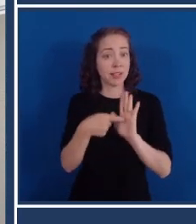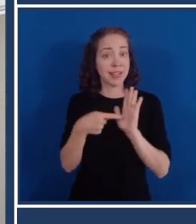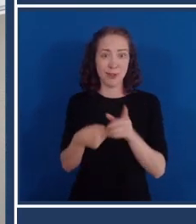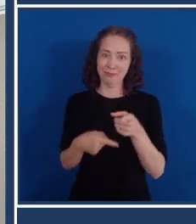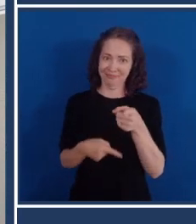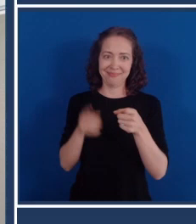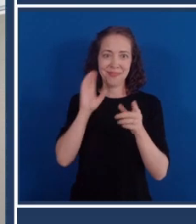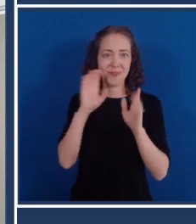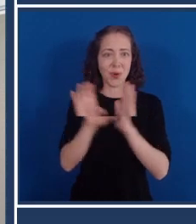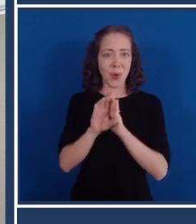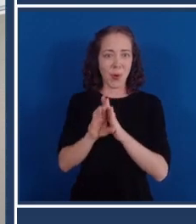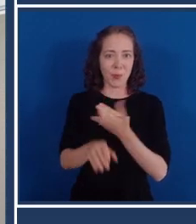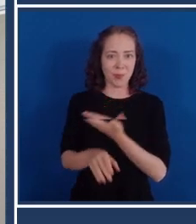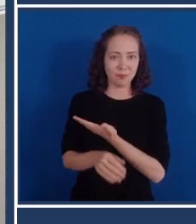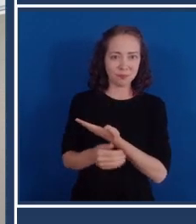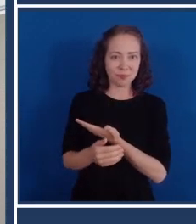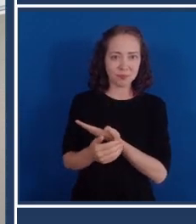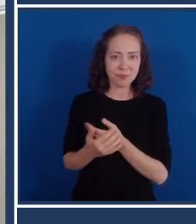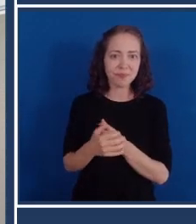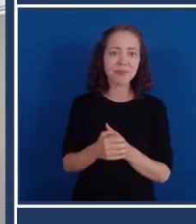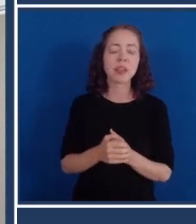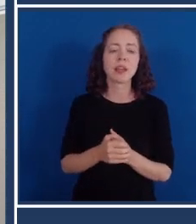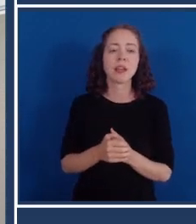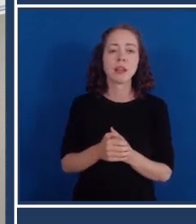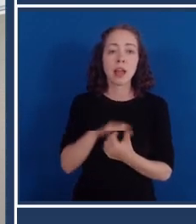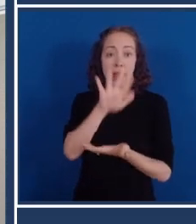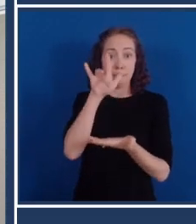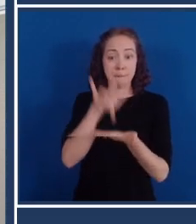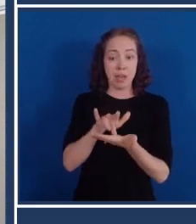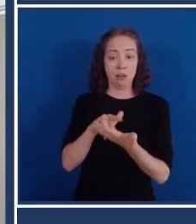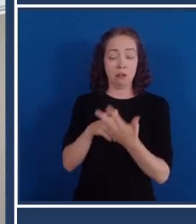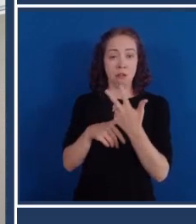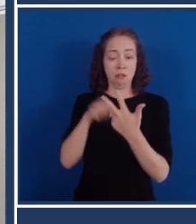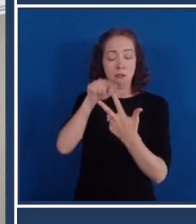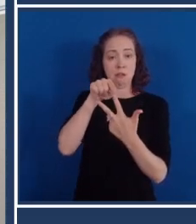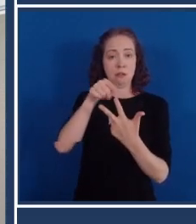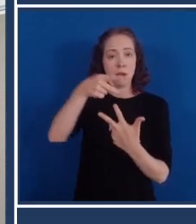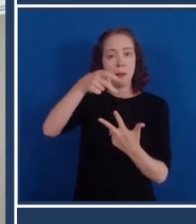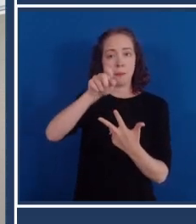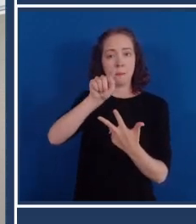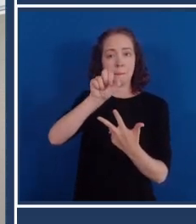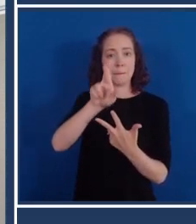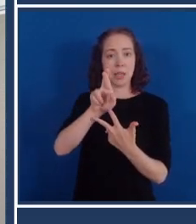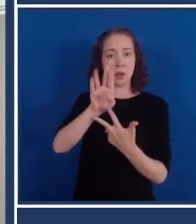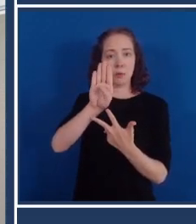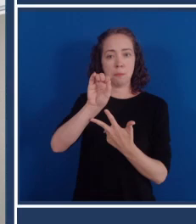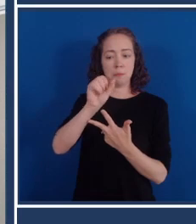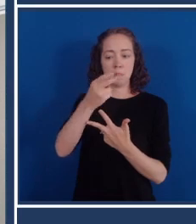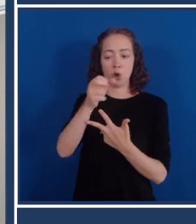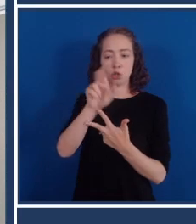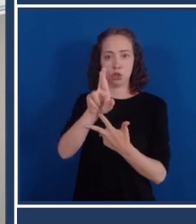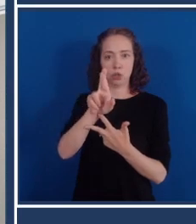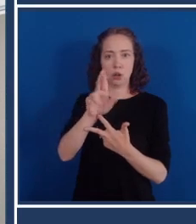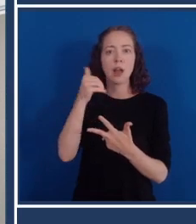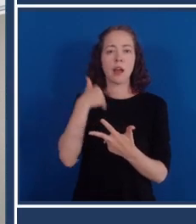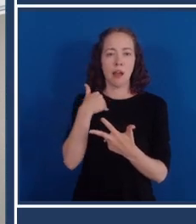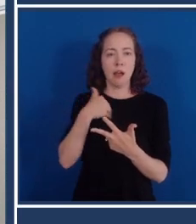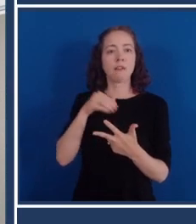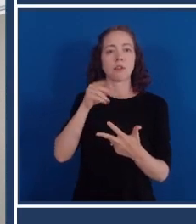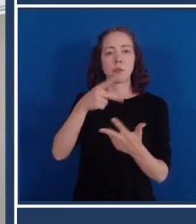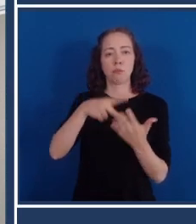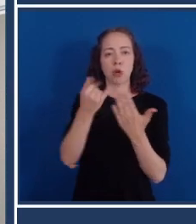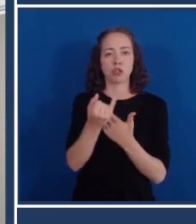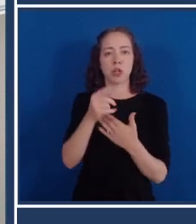Peter Boscher, who appears in the middle of the image wearing the Project Tokyo system, is an audio engineer who